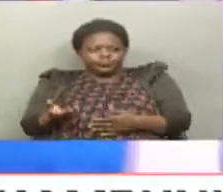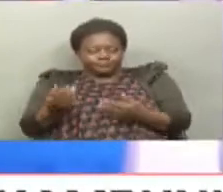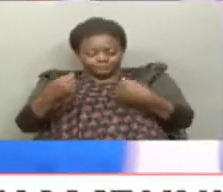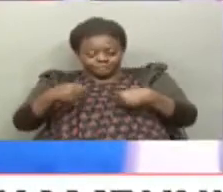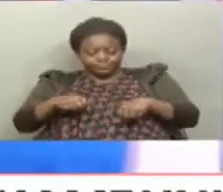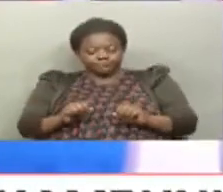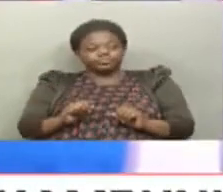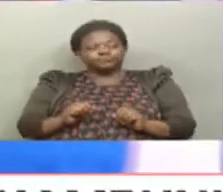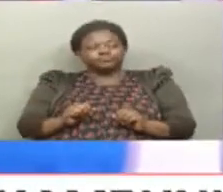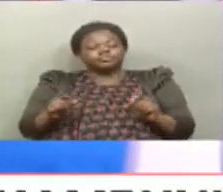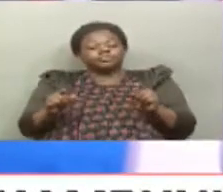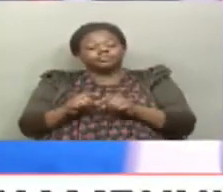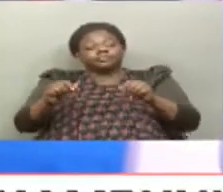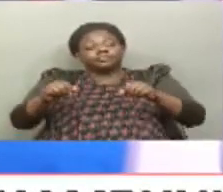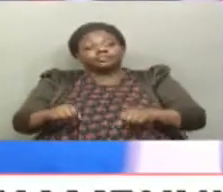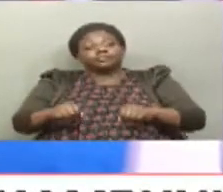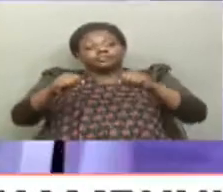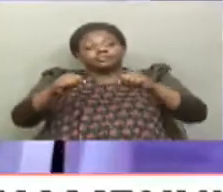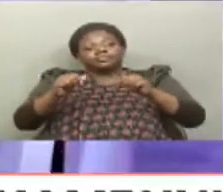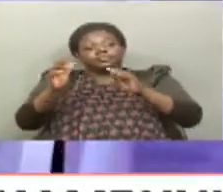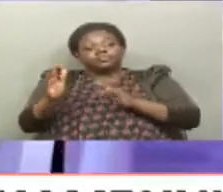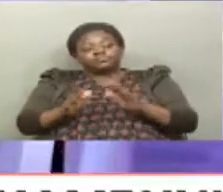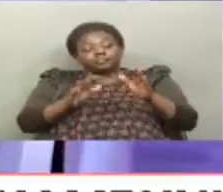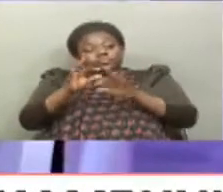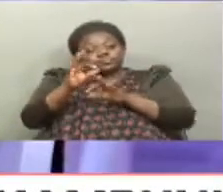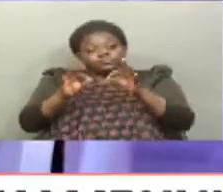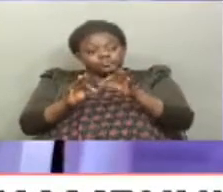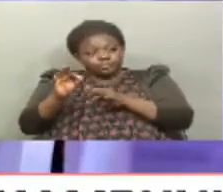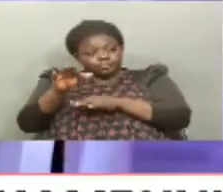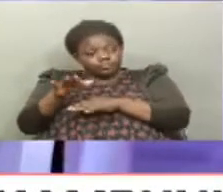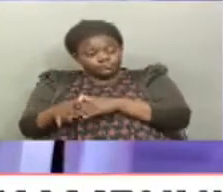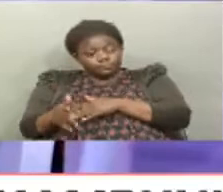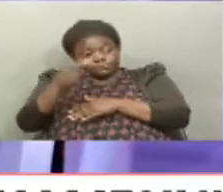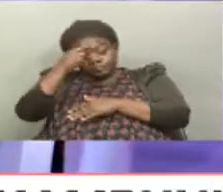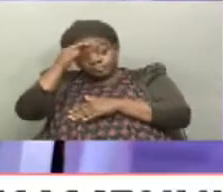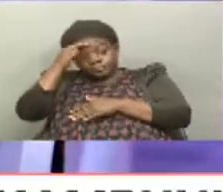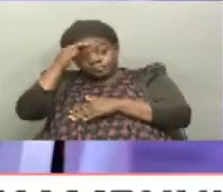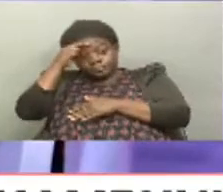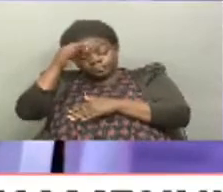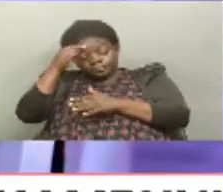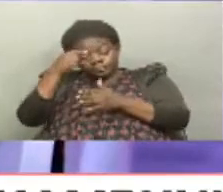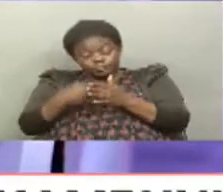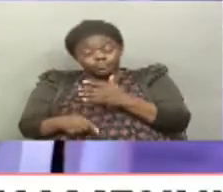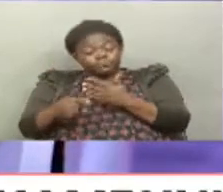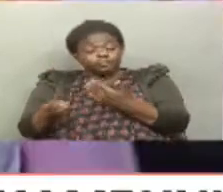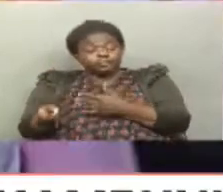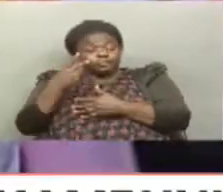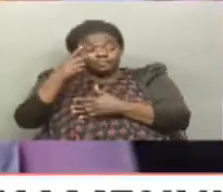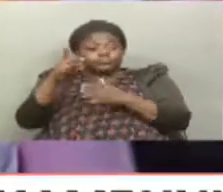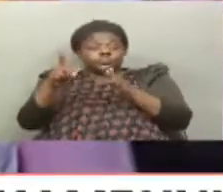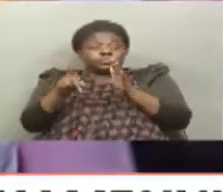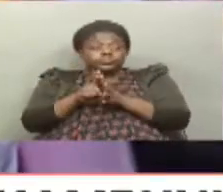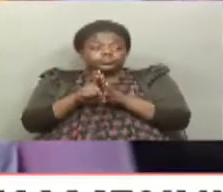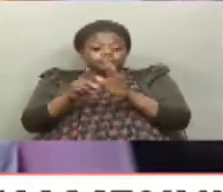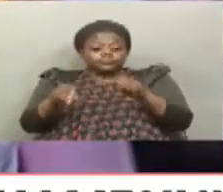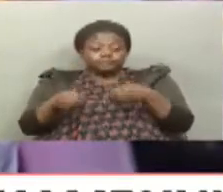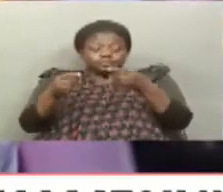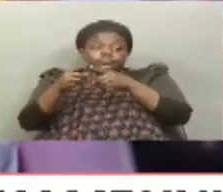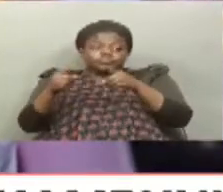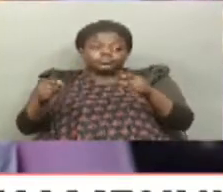Kihunguro eranga yabadde ssentebe w'enteekateeka za awaadi zino agambye nti ekigendererwa kya Bwe kulaba nti etteeka lino lisaawo